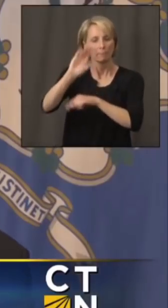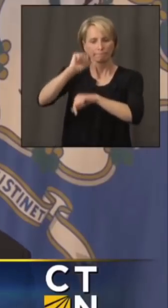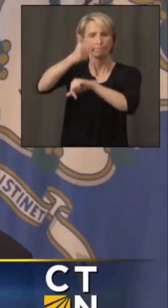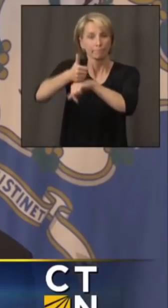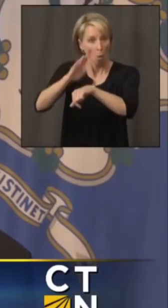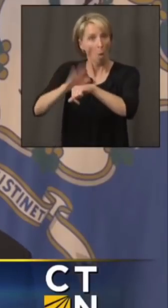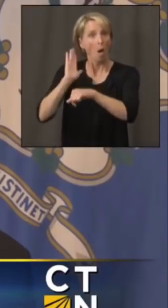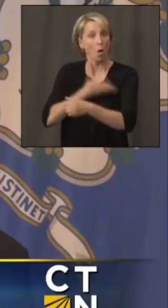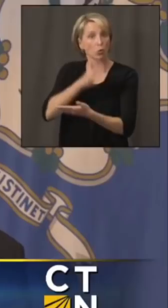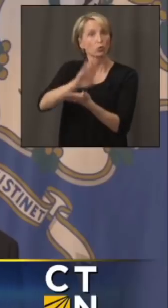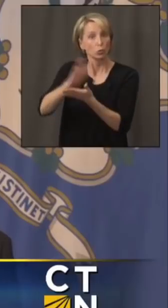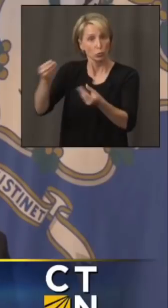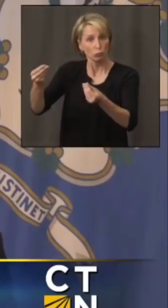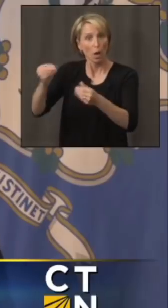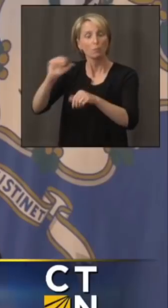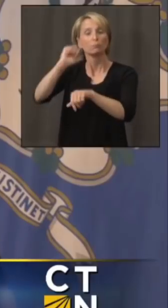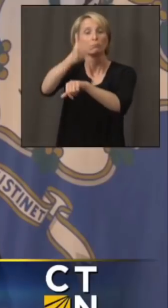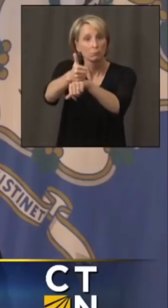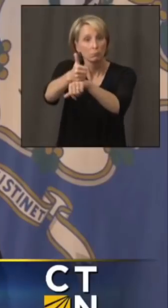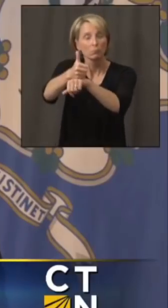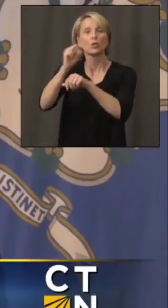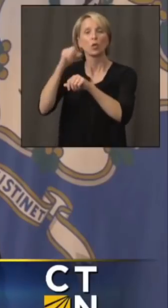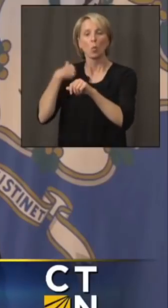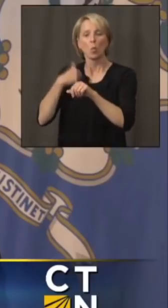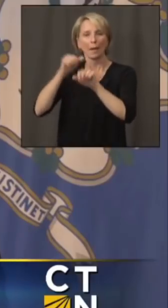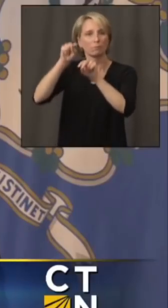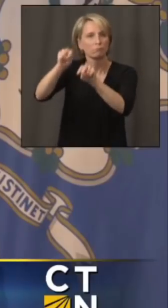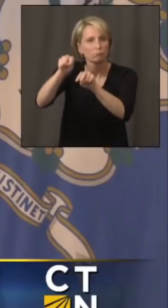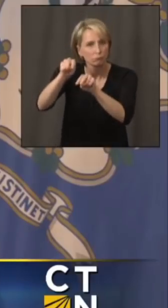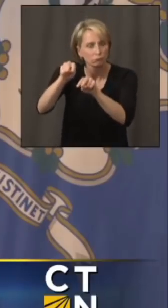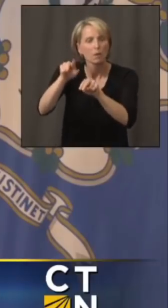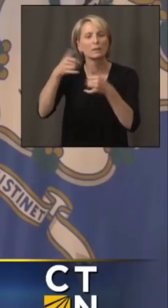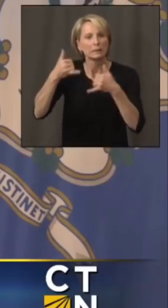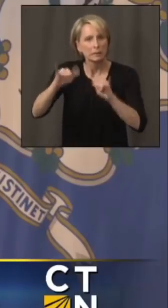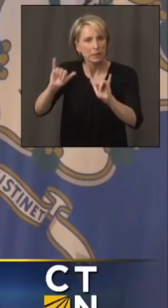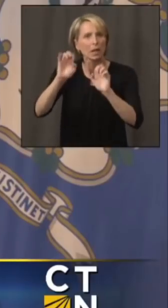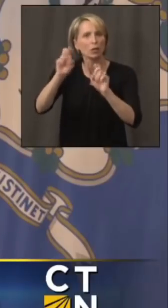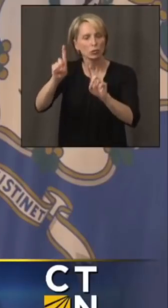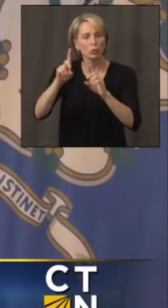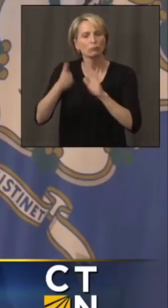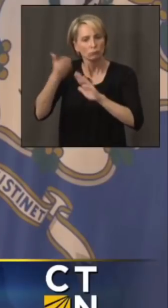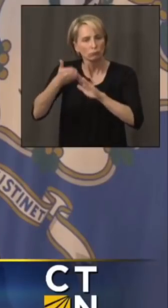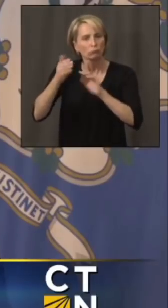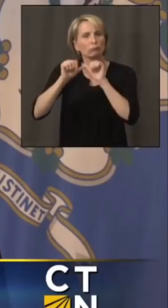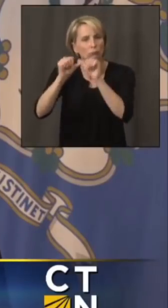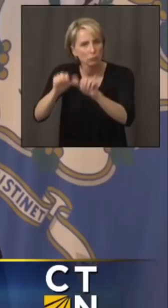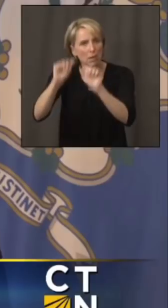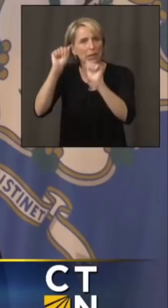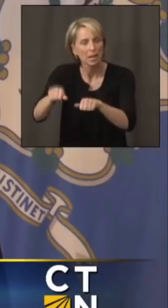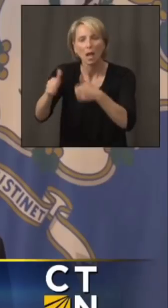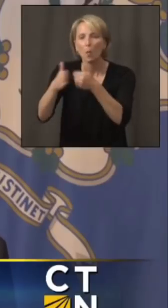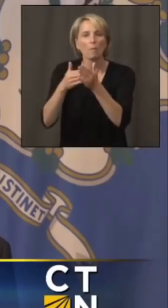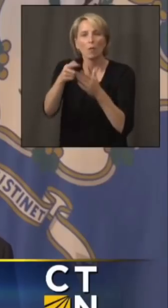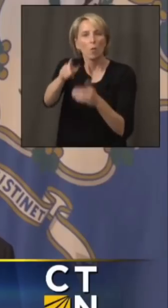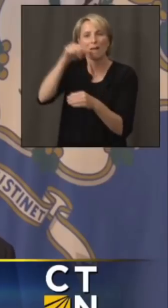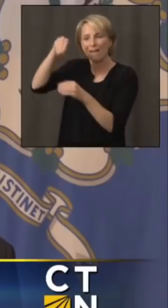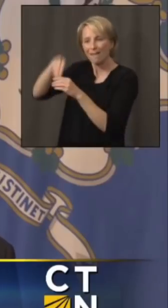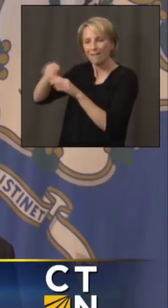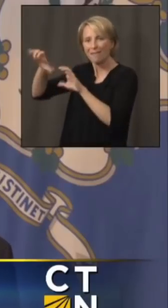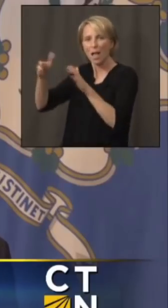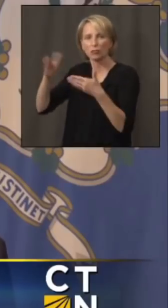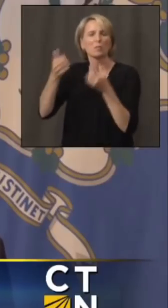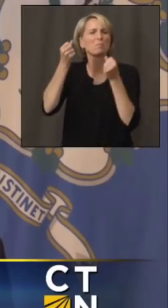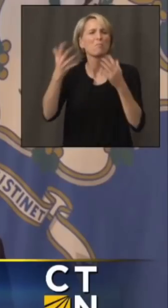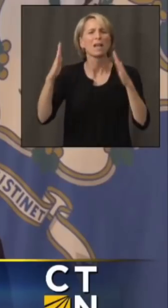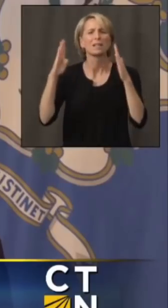cafeteria, so that we can monitor them a little bit. They can keep their education going without being in the classroom. So there are